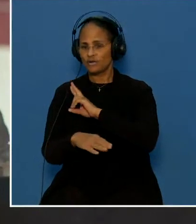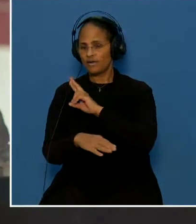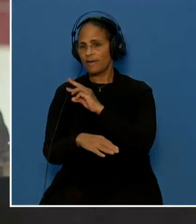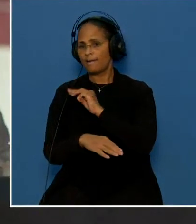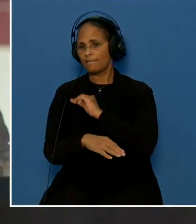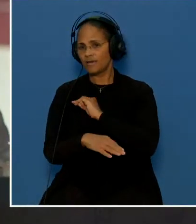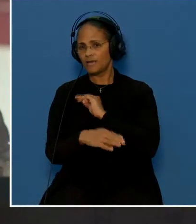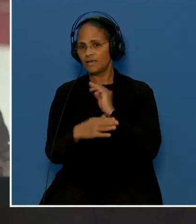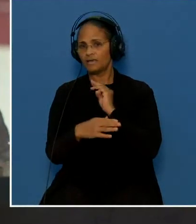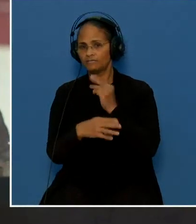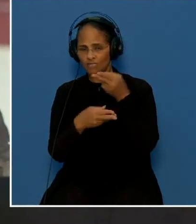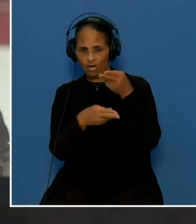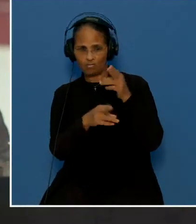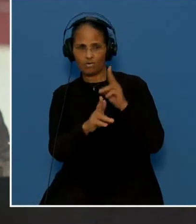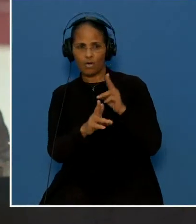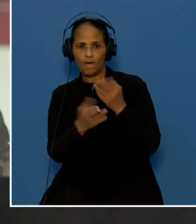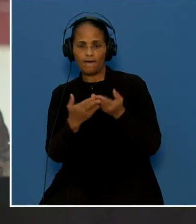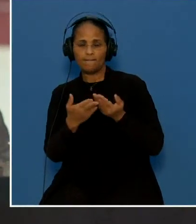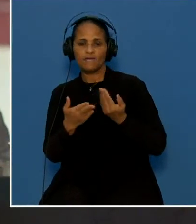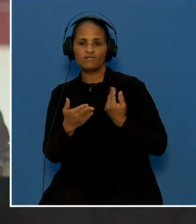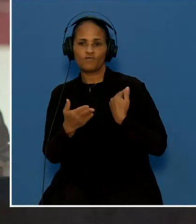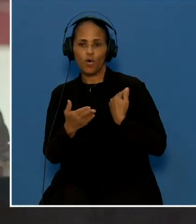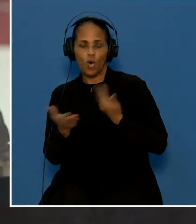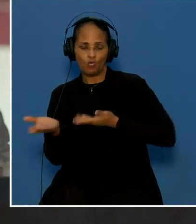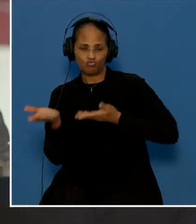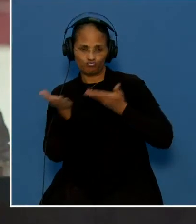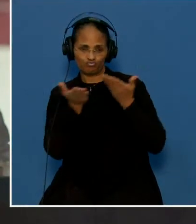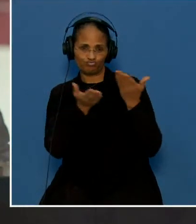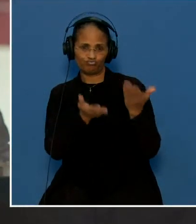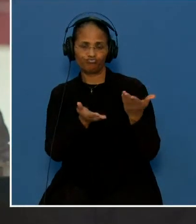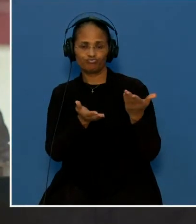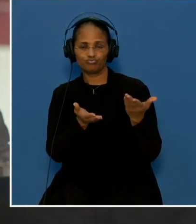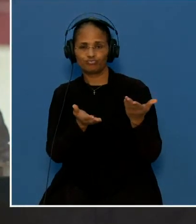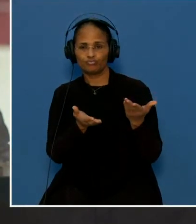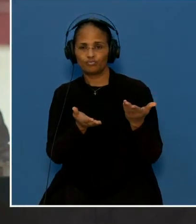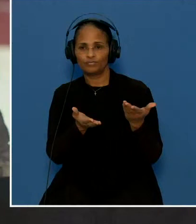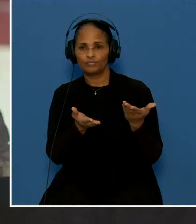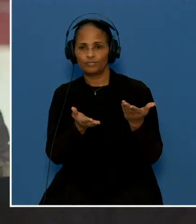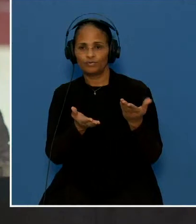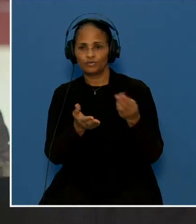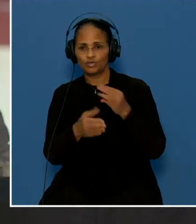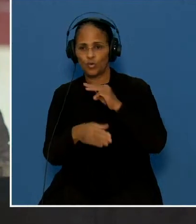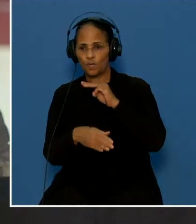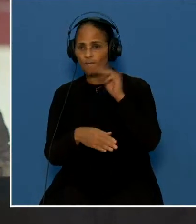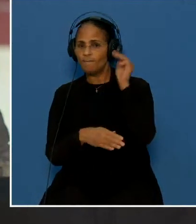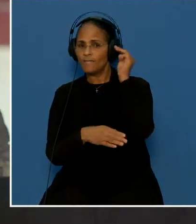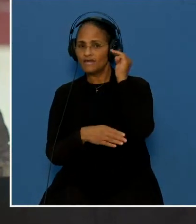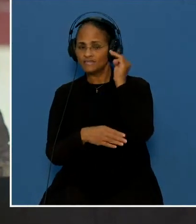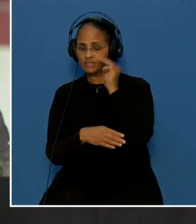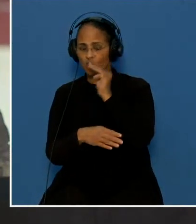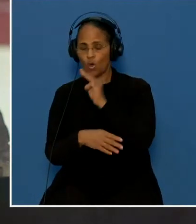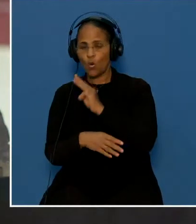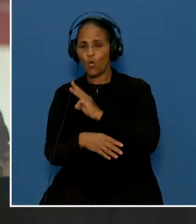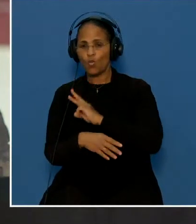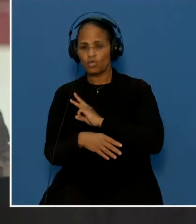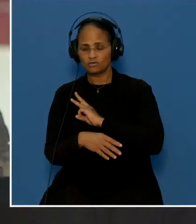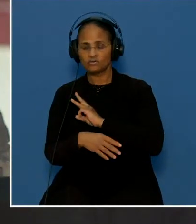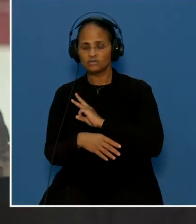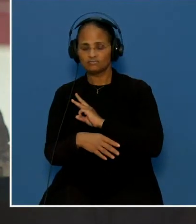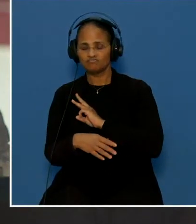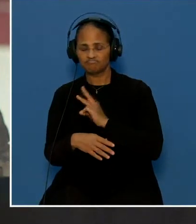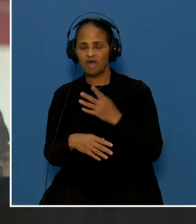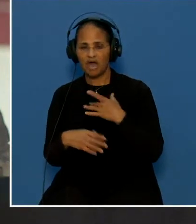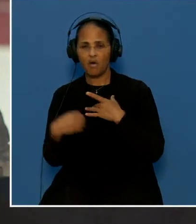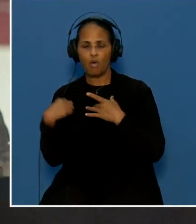Before I turn over the presentation to Minister Wilson, I would